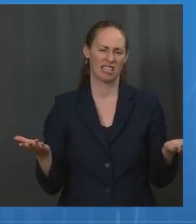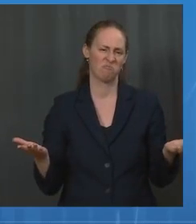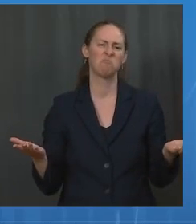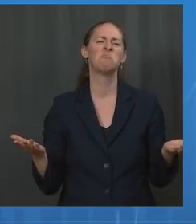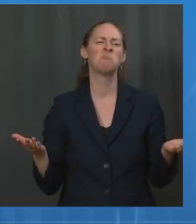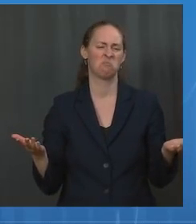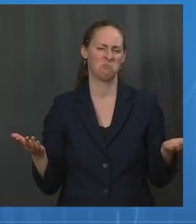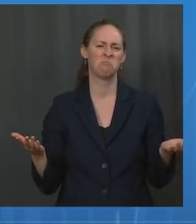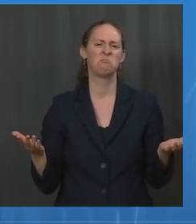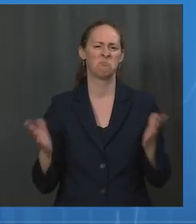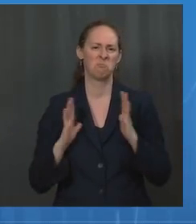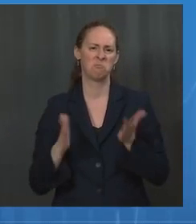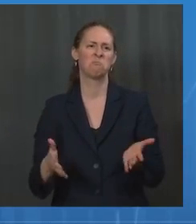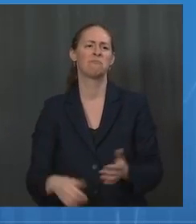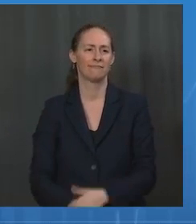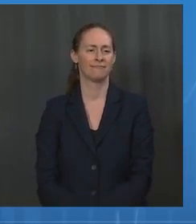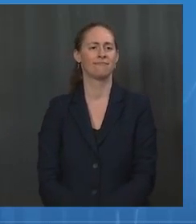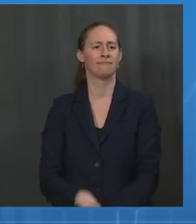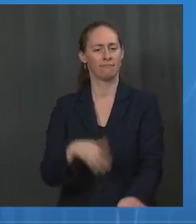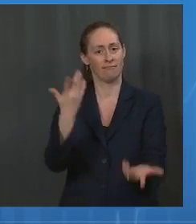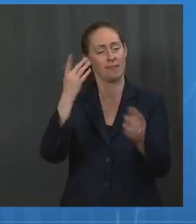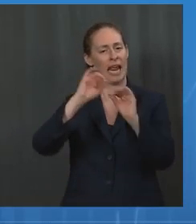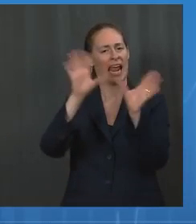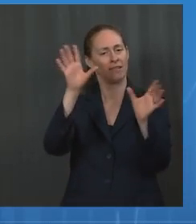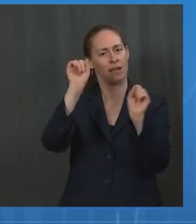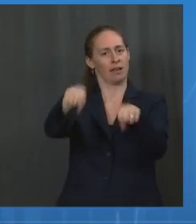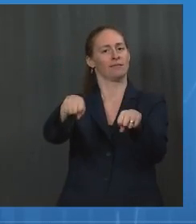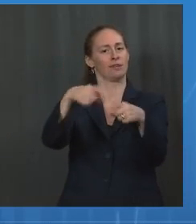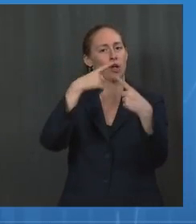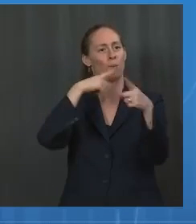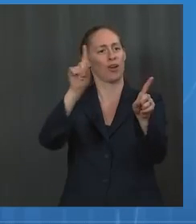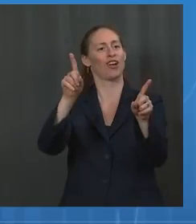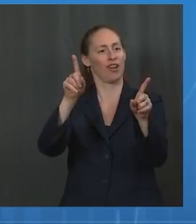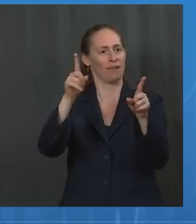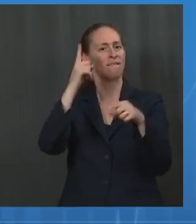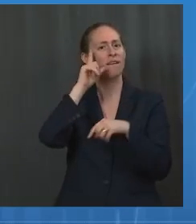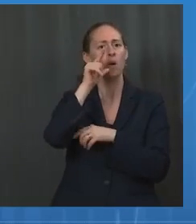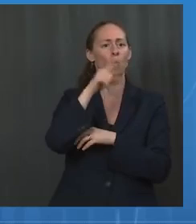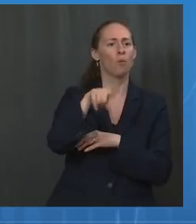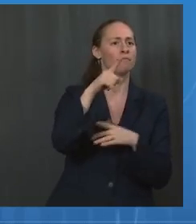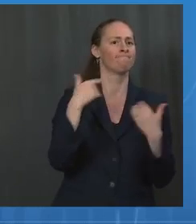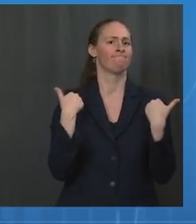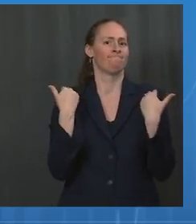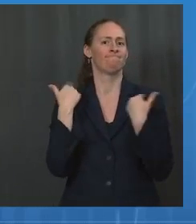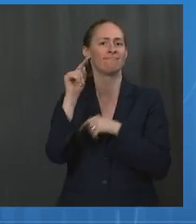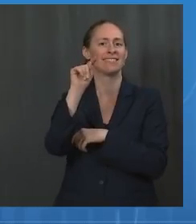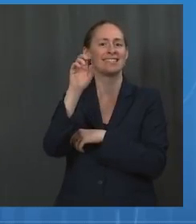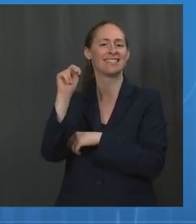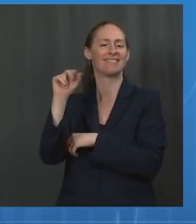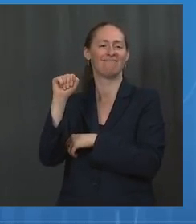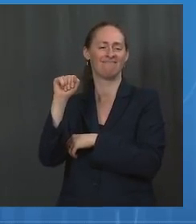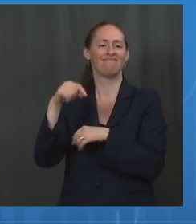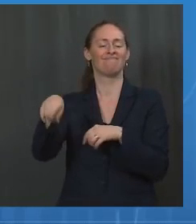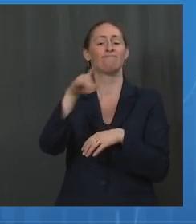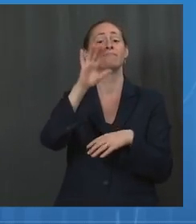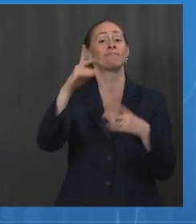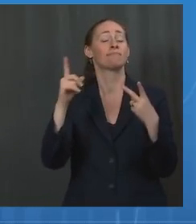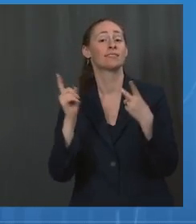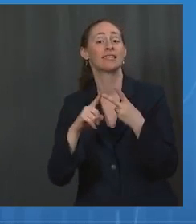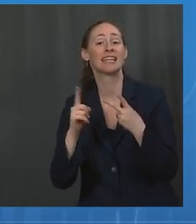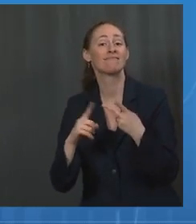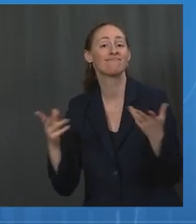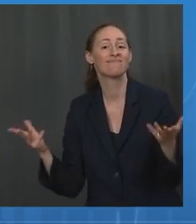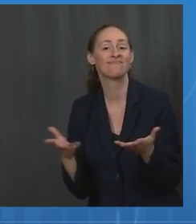are highly efficacious in this population of adolescents. Next slide. If you look at where we stand